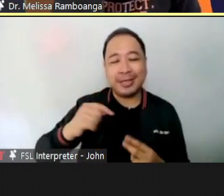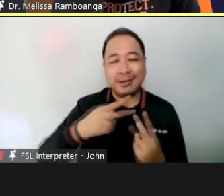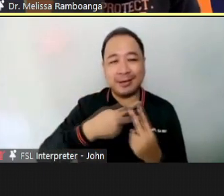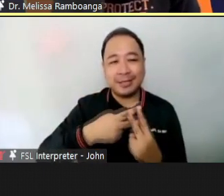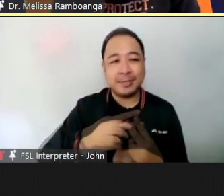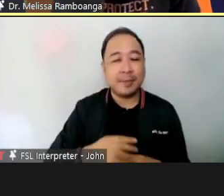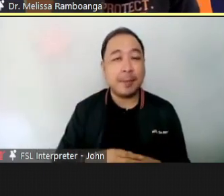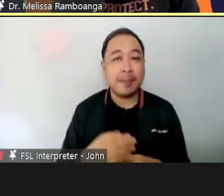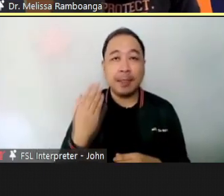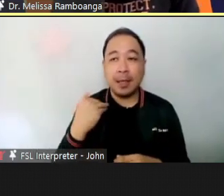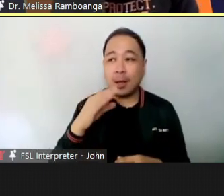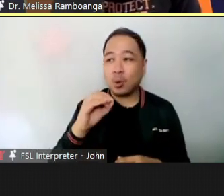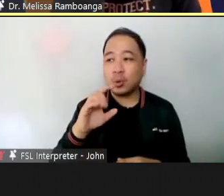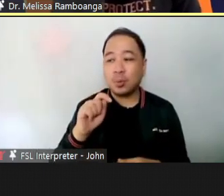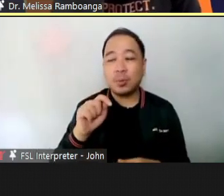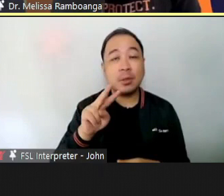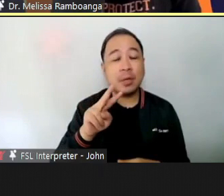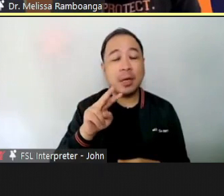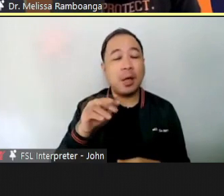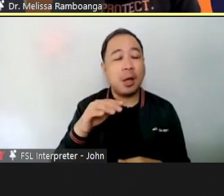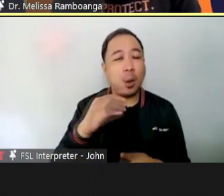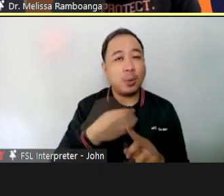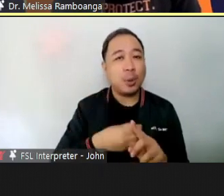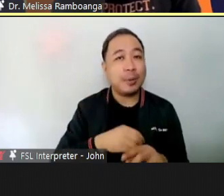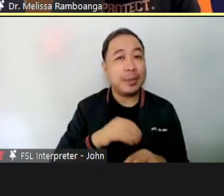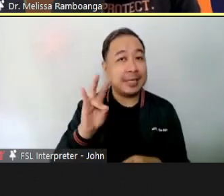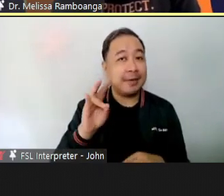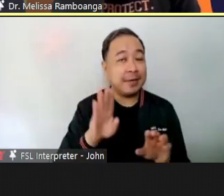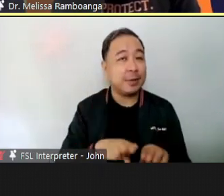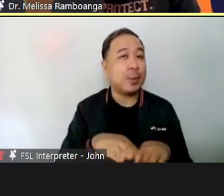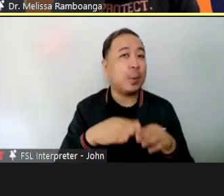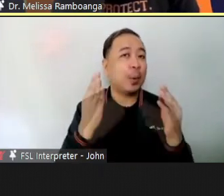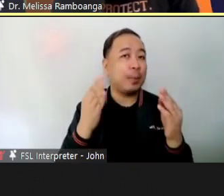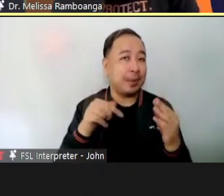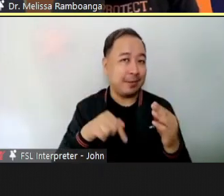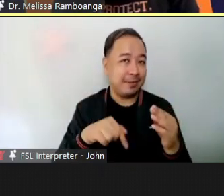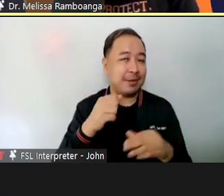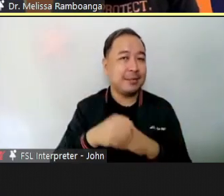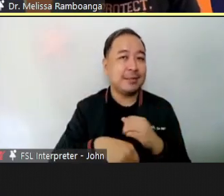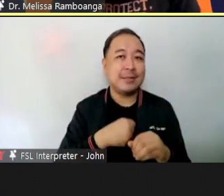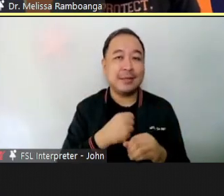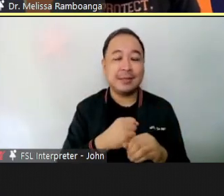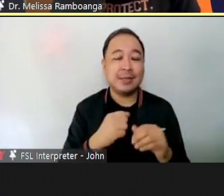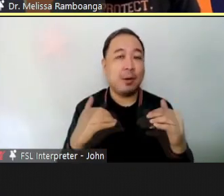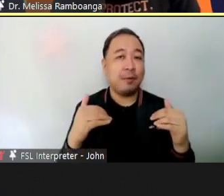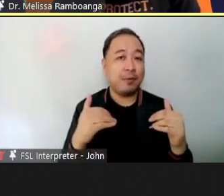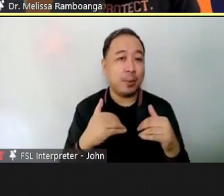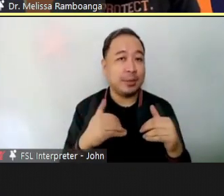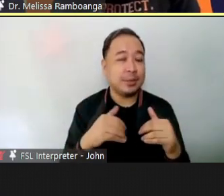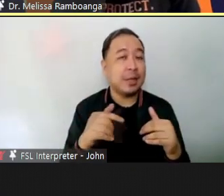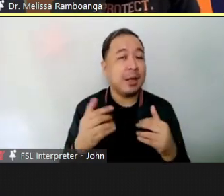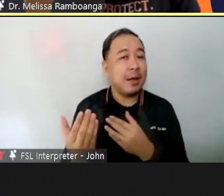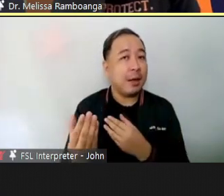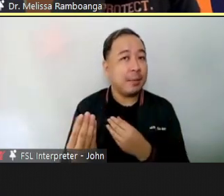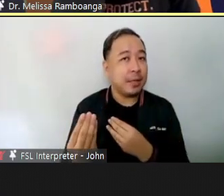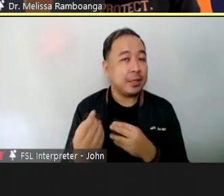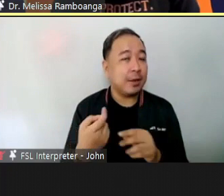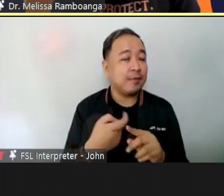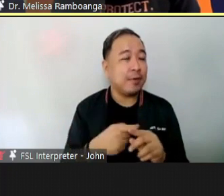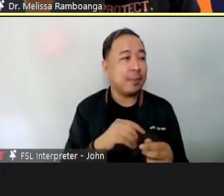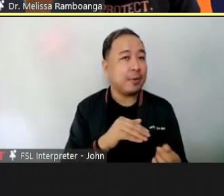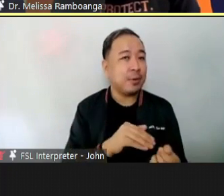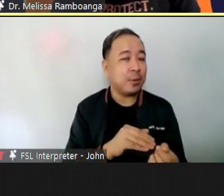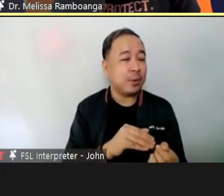Last October 7th, we opened this year's Ako Para Sa Bata conference with an update from Dr. Anna